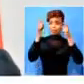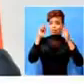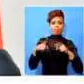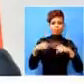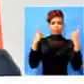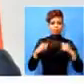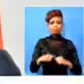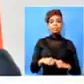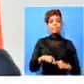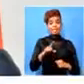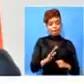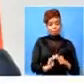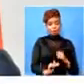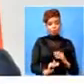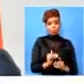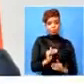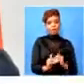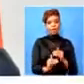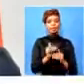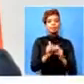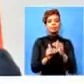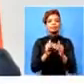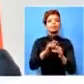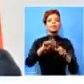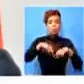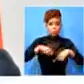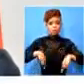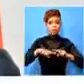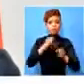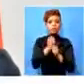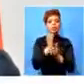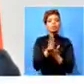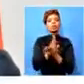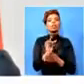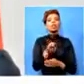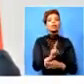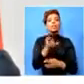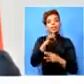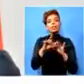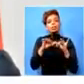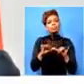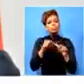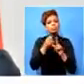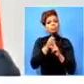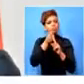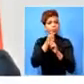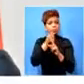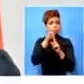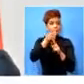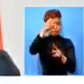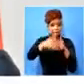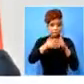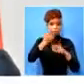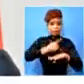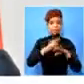process. We are sure that if we keep on pushing forward, at the end of the day, the people will win. There is no